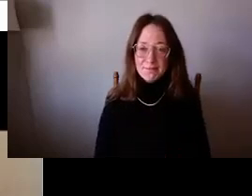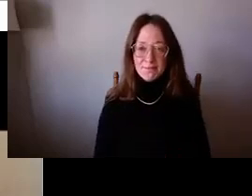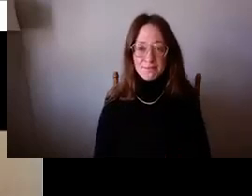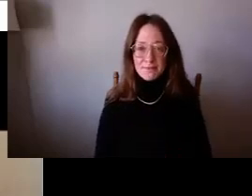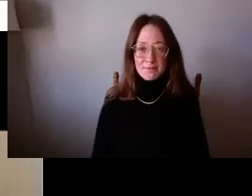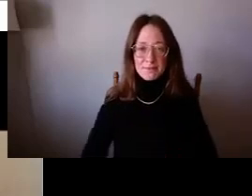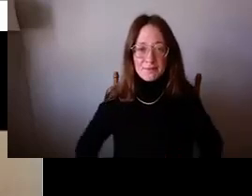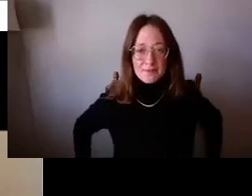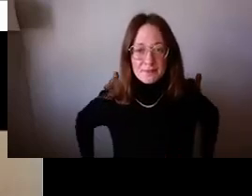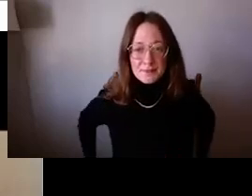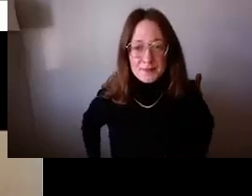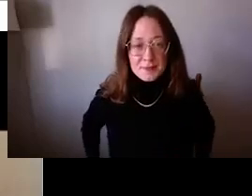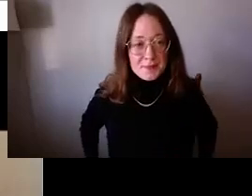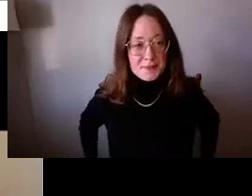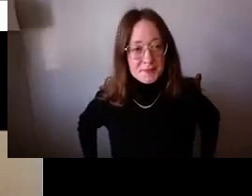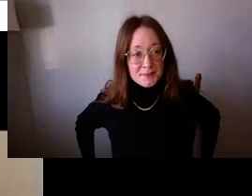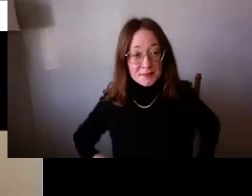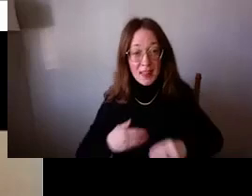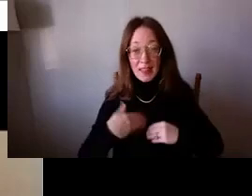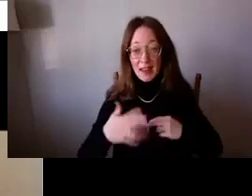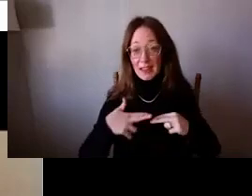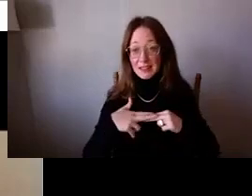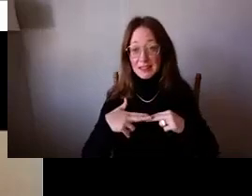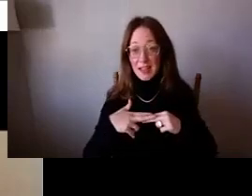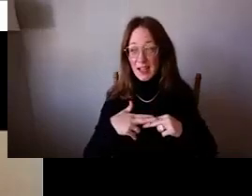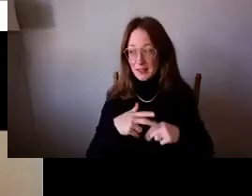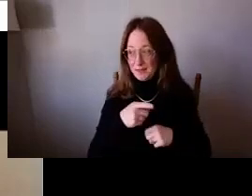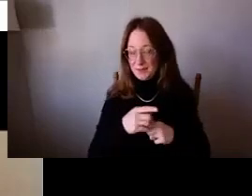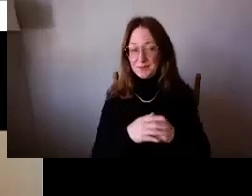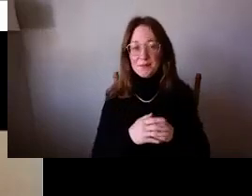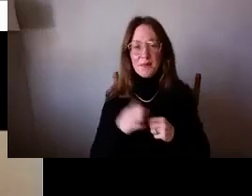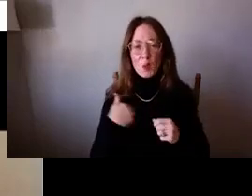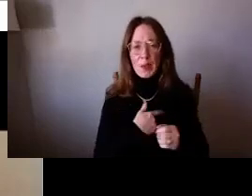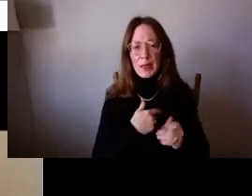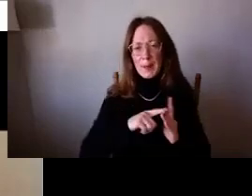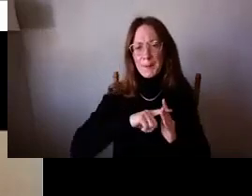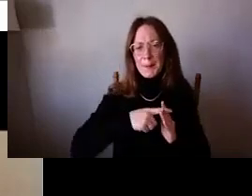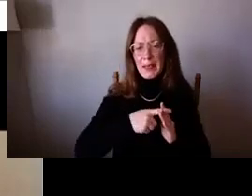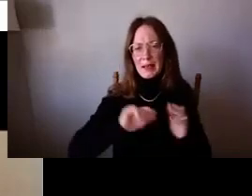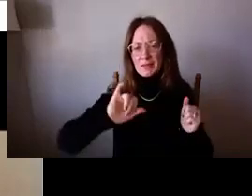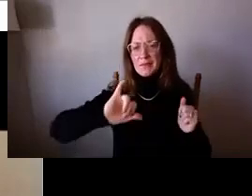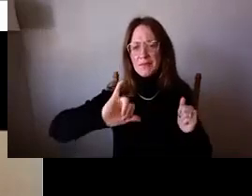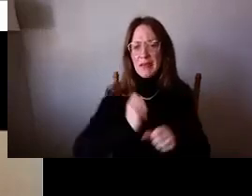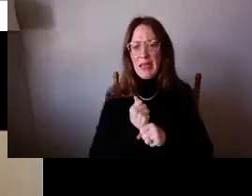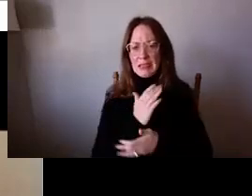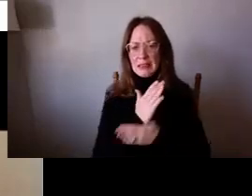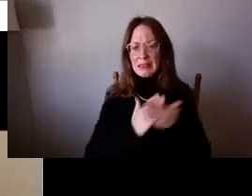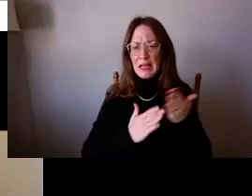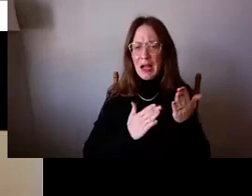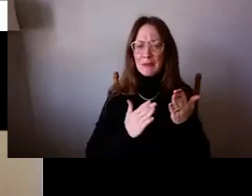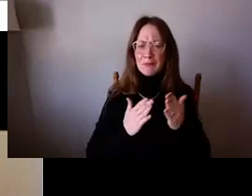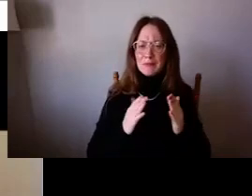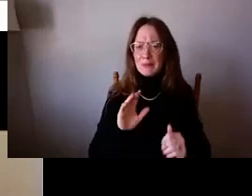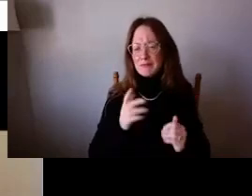On the next slide, we're begin to provide some preliminary results of the